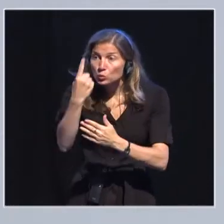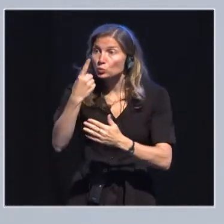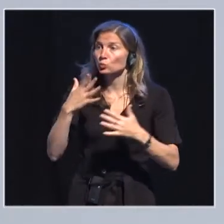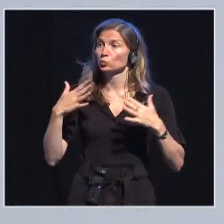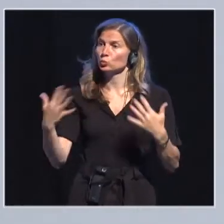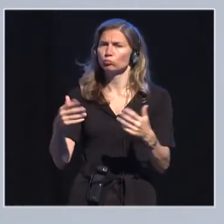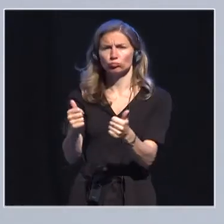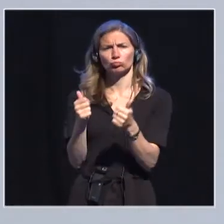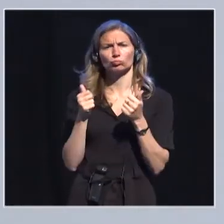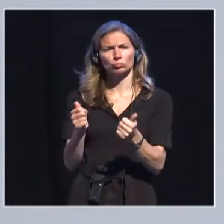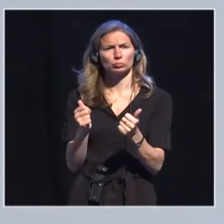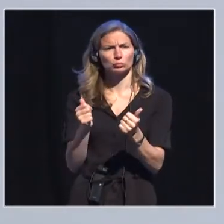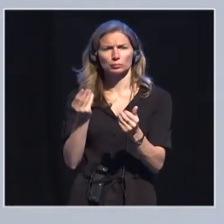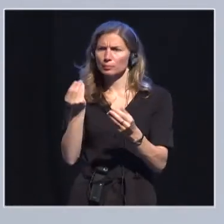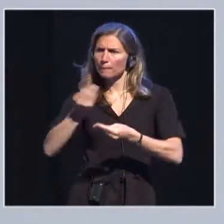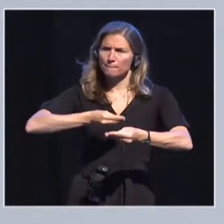climate,